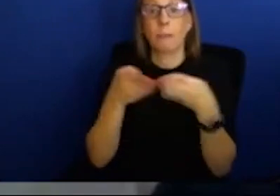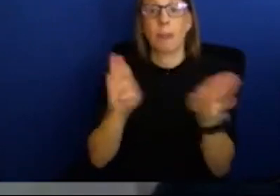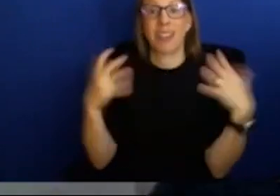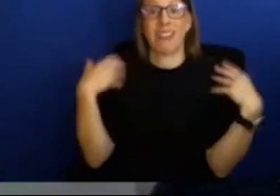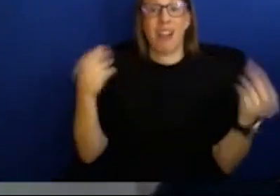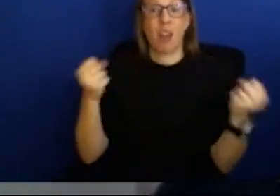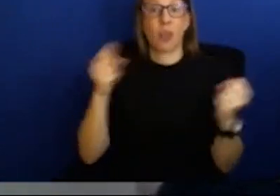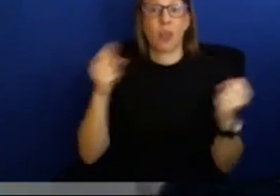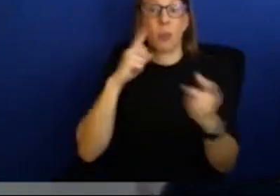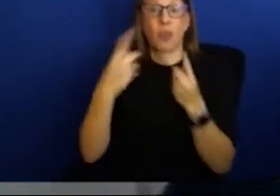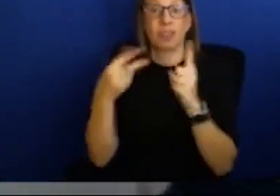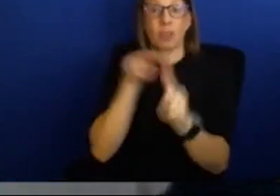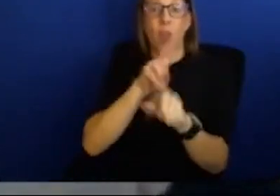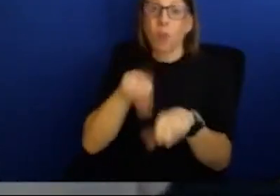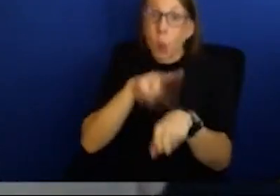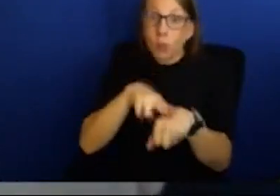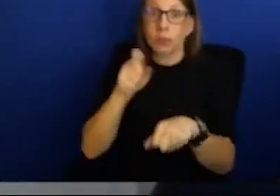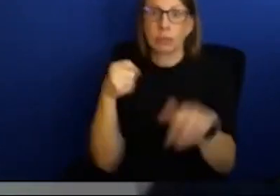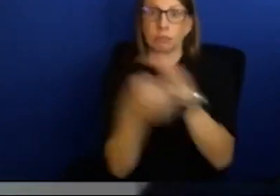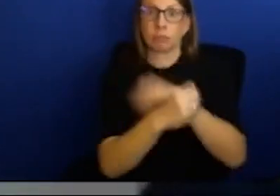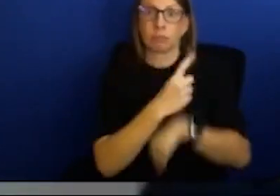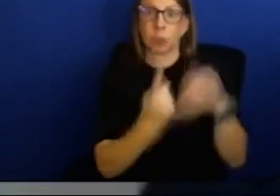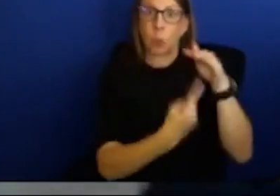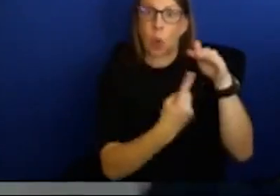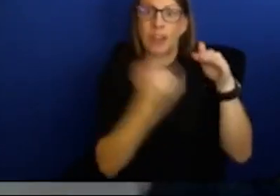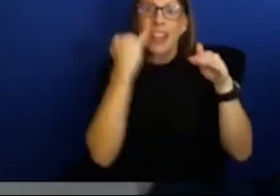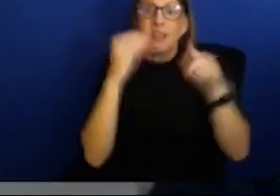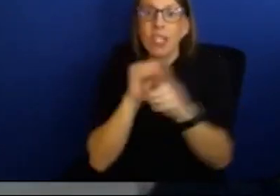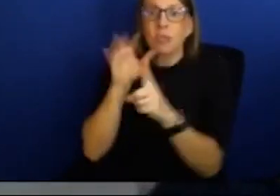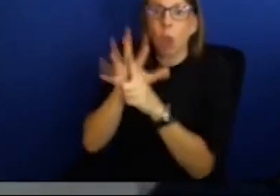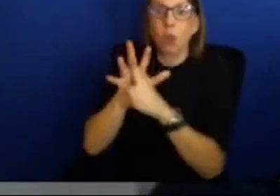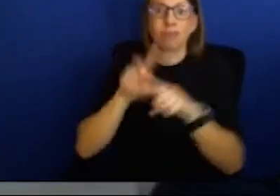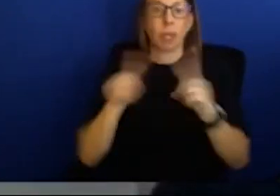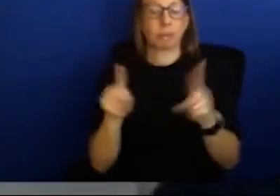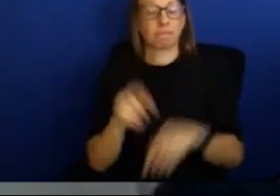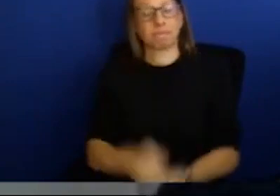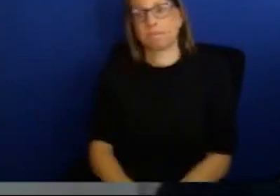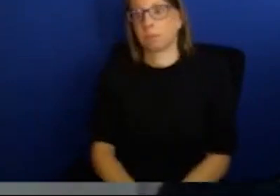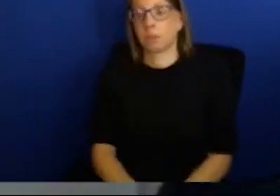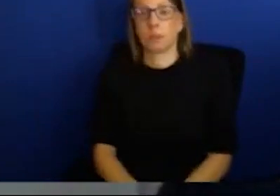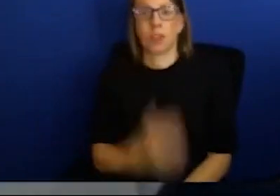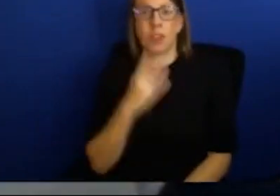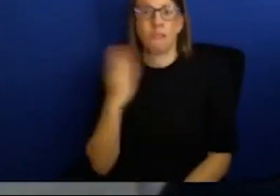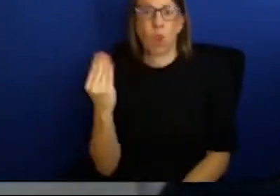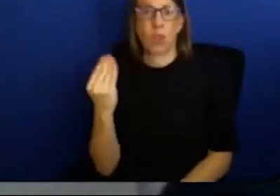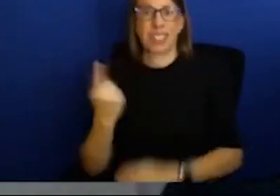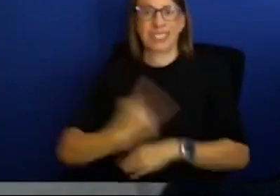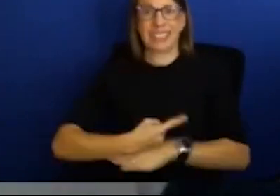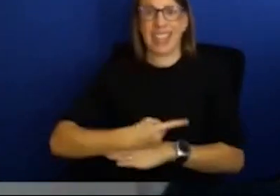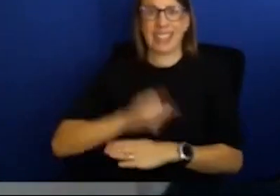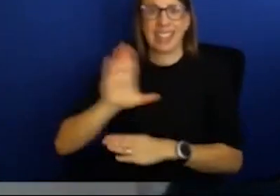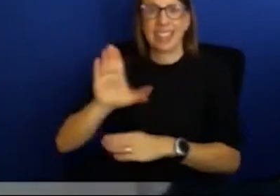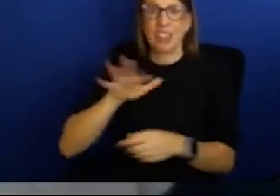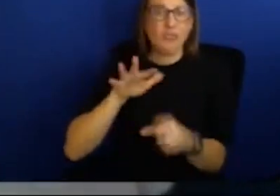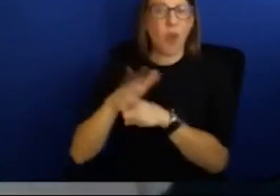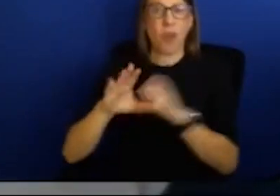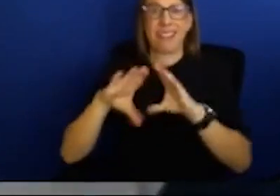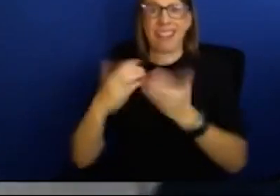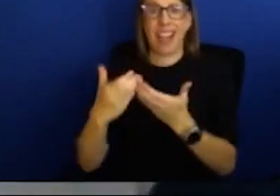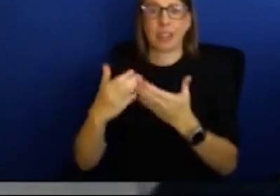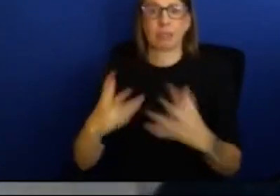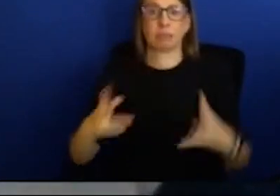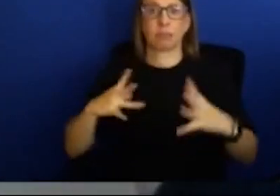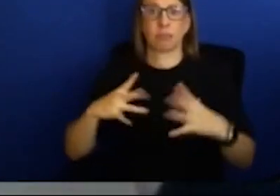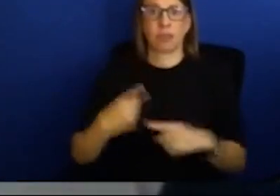need to be quarantining if we are exposed. But, it's 14 days that his entire class is out from